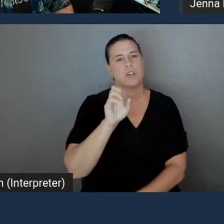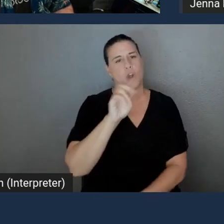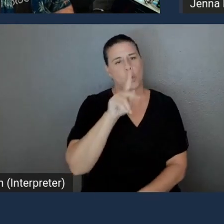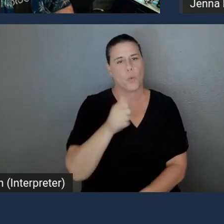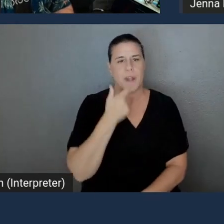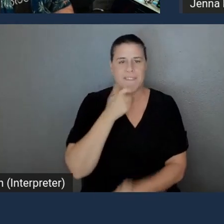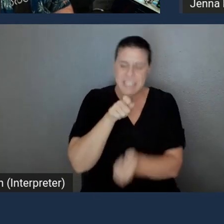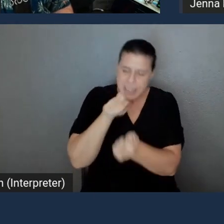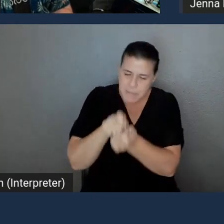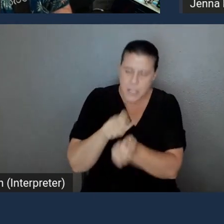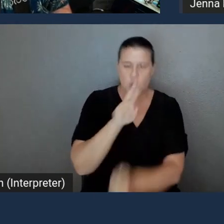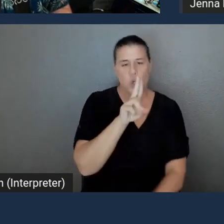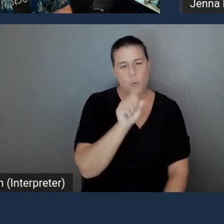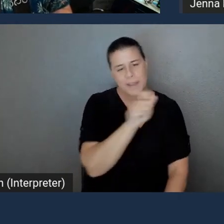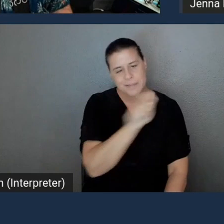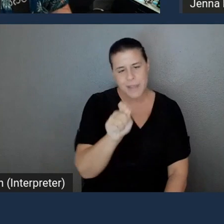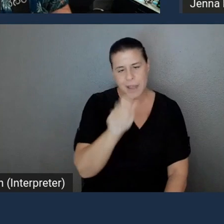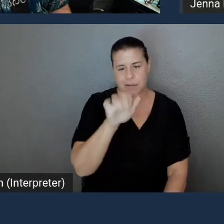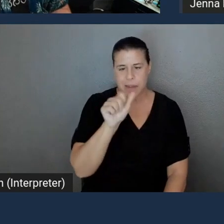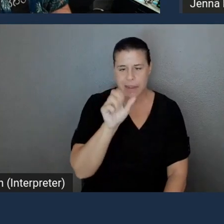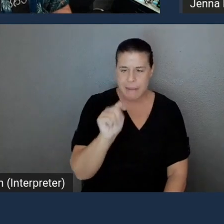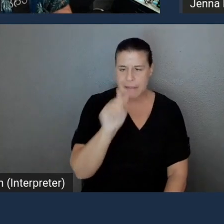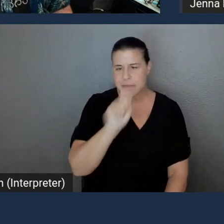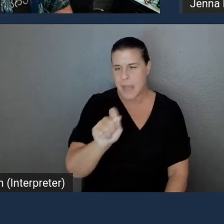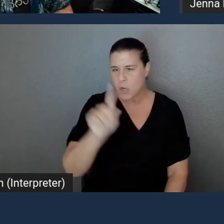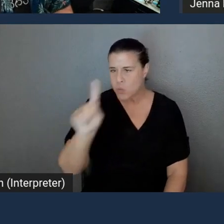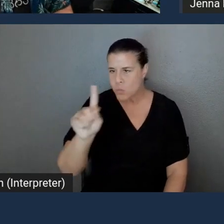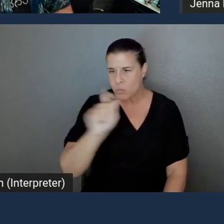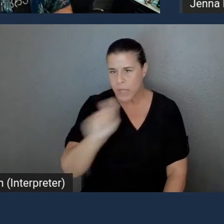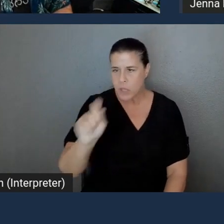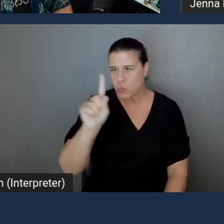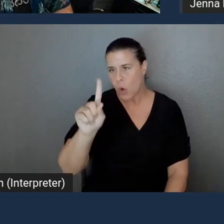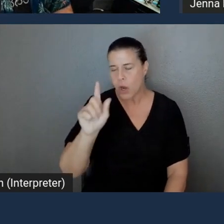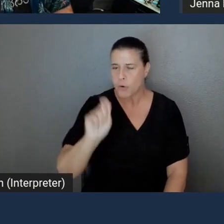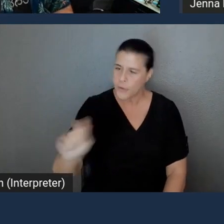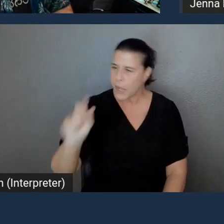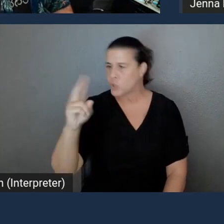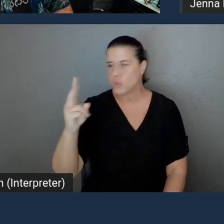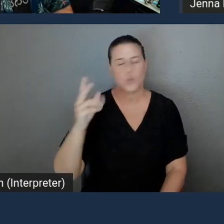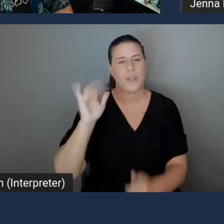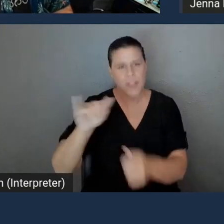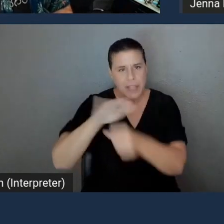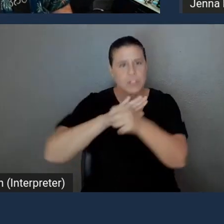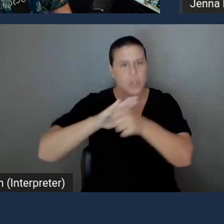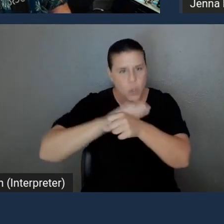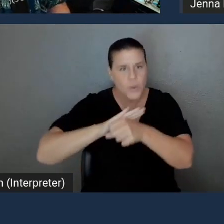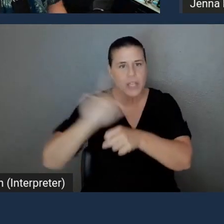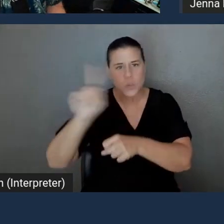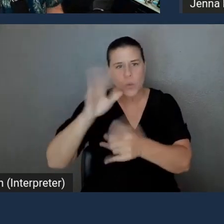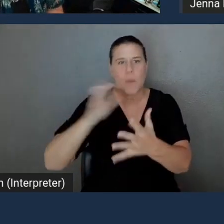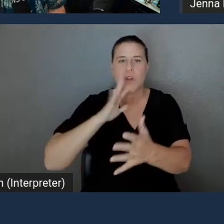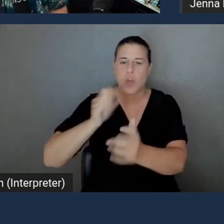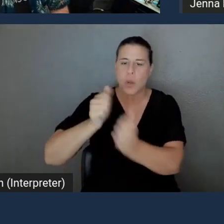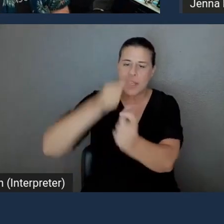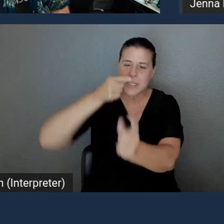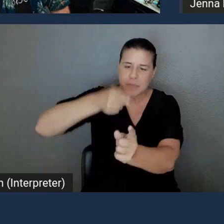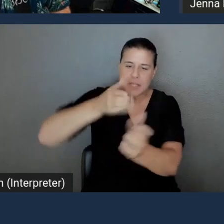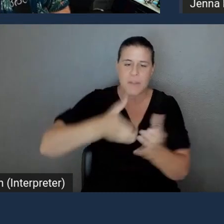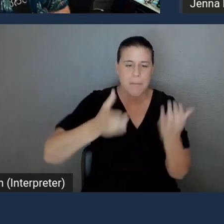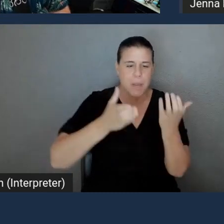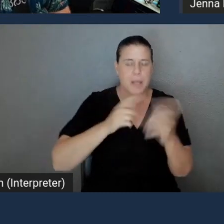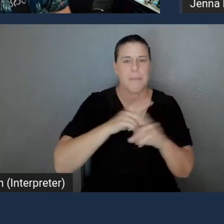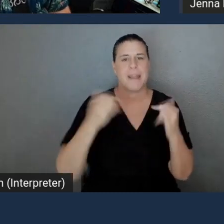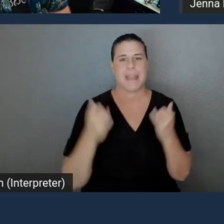specify US-East-1 or -2, or as this is the location of the bucket that I want to talk to. But what's new in this